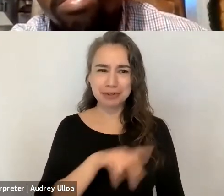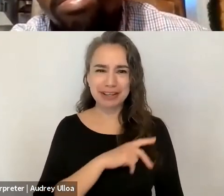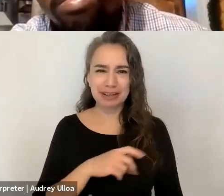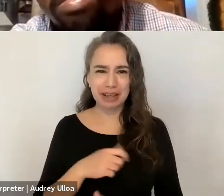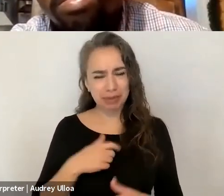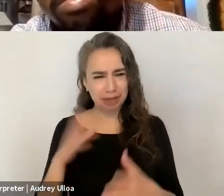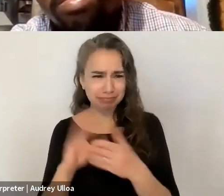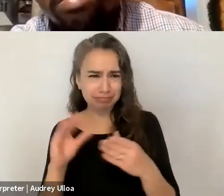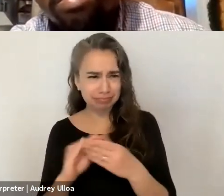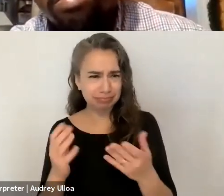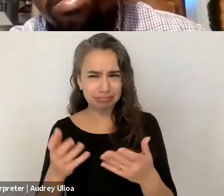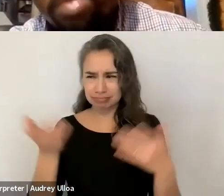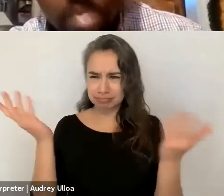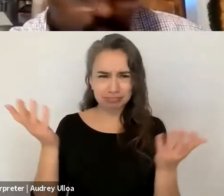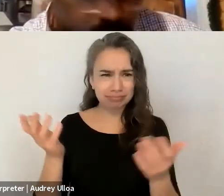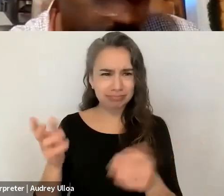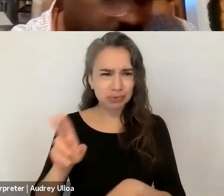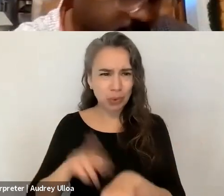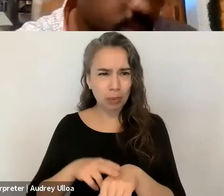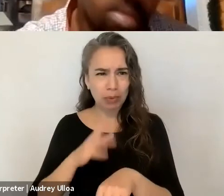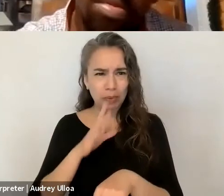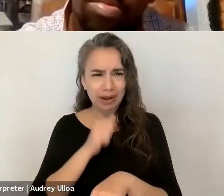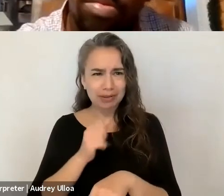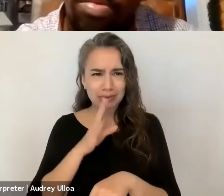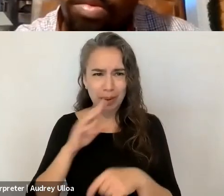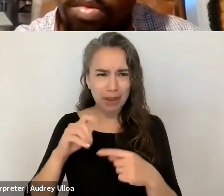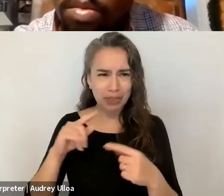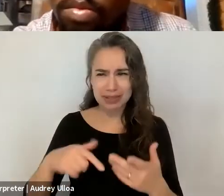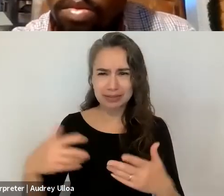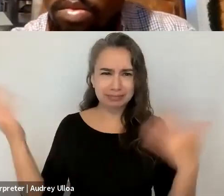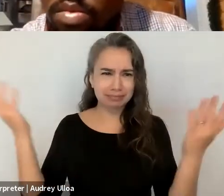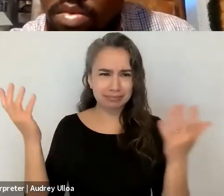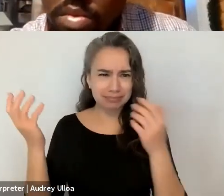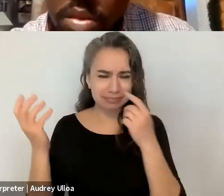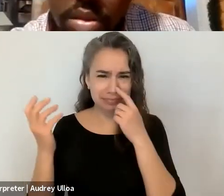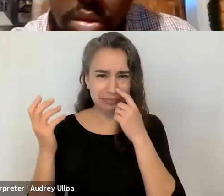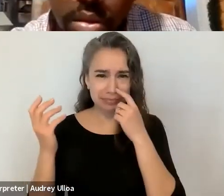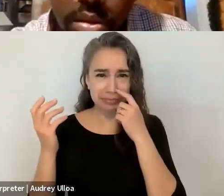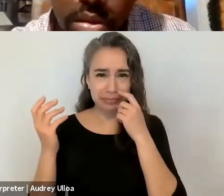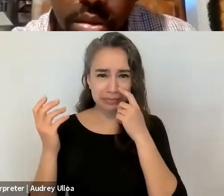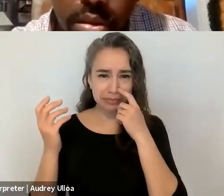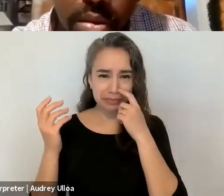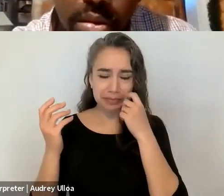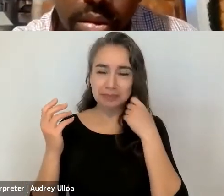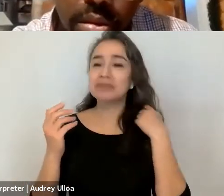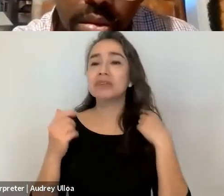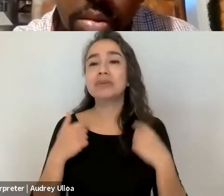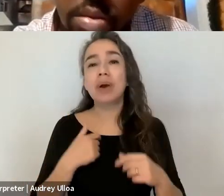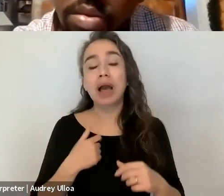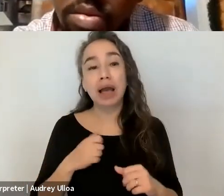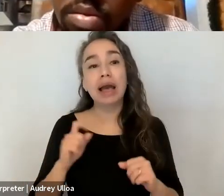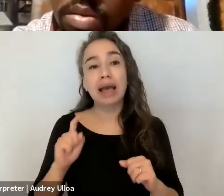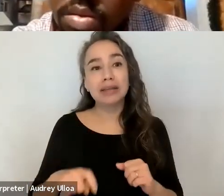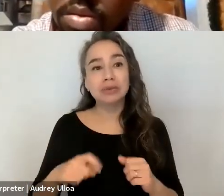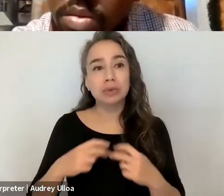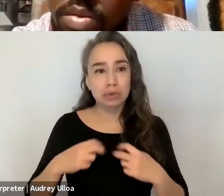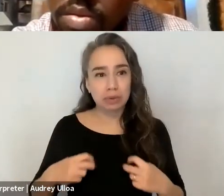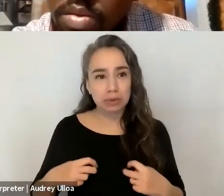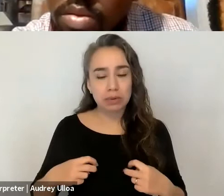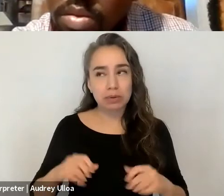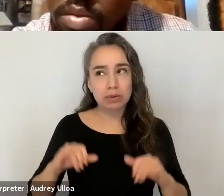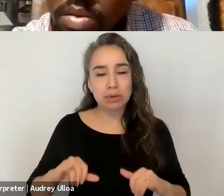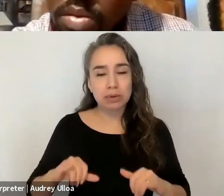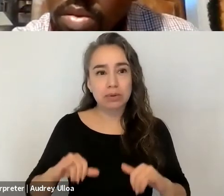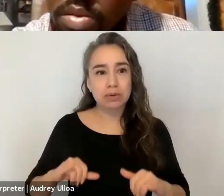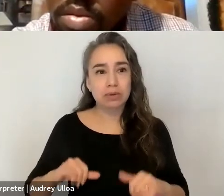this is like totally normal. Why wouldn't you talk about this? And so really kind of, checking myself at that, but hearing